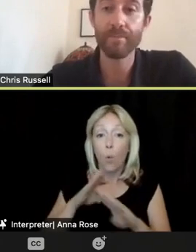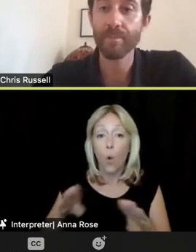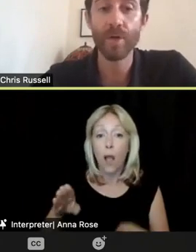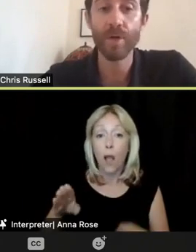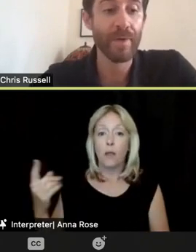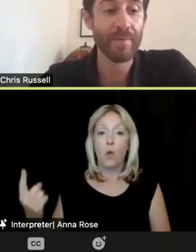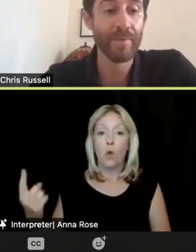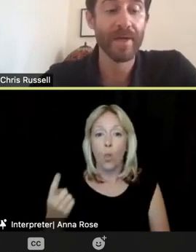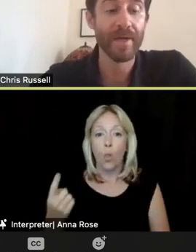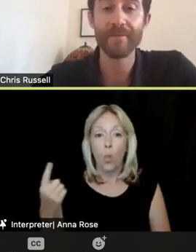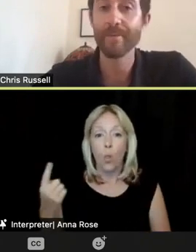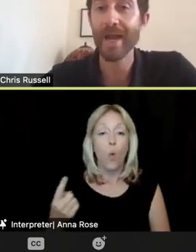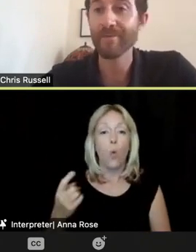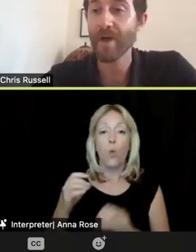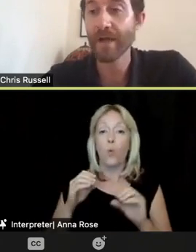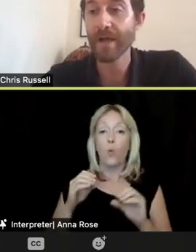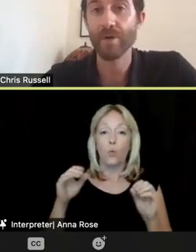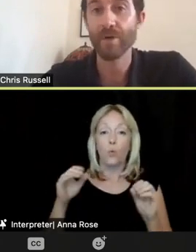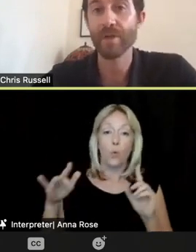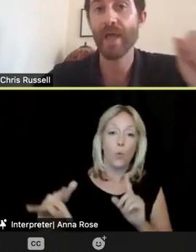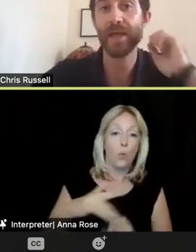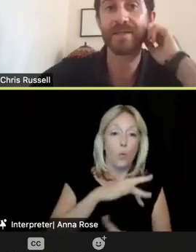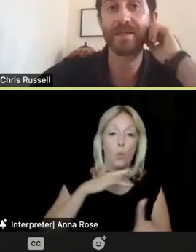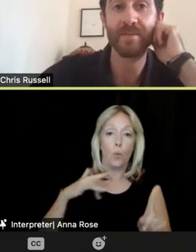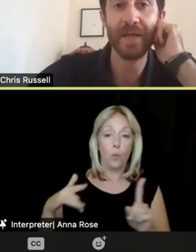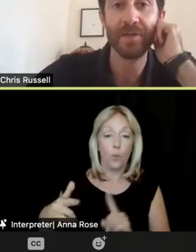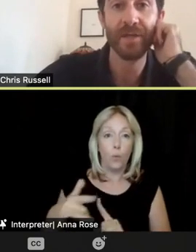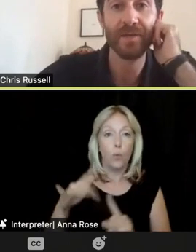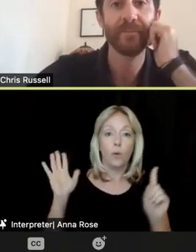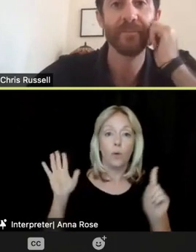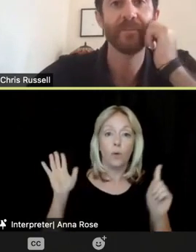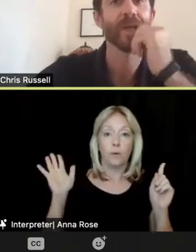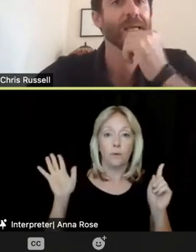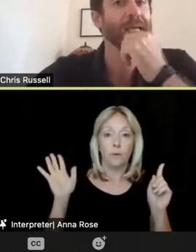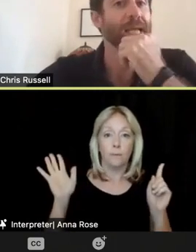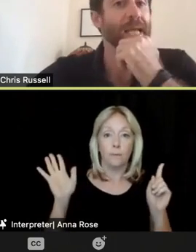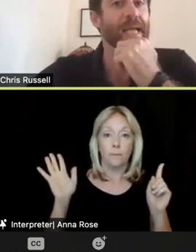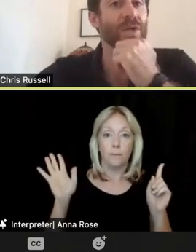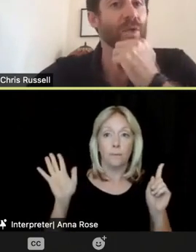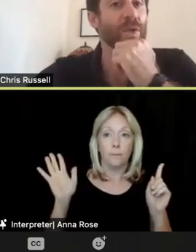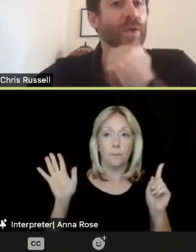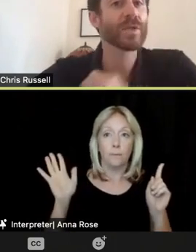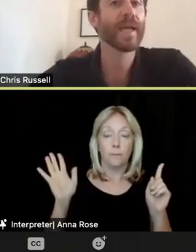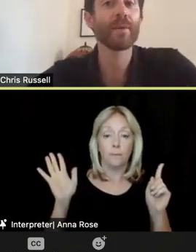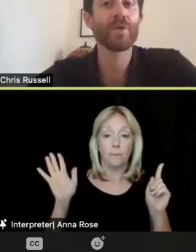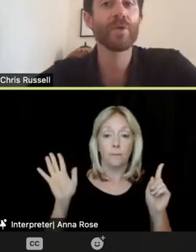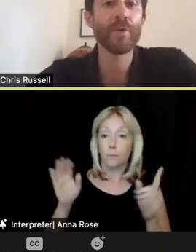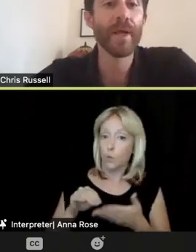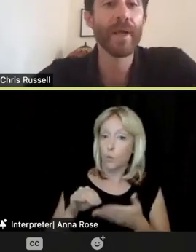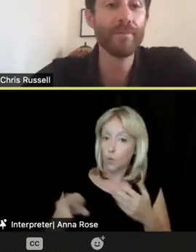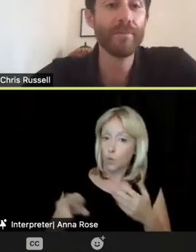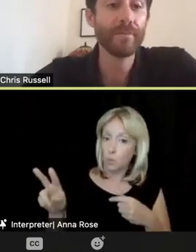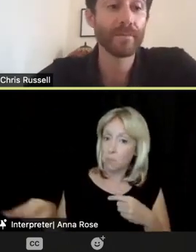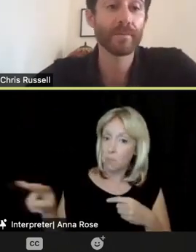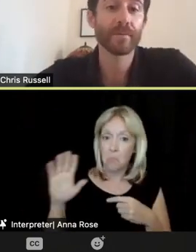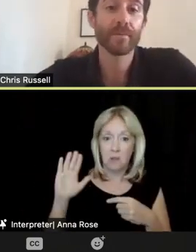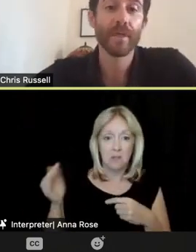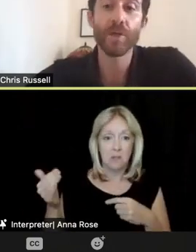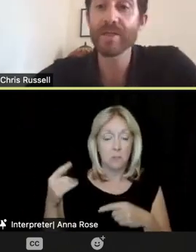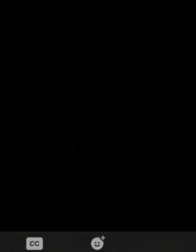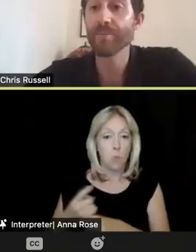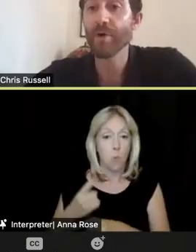the representative from Dynavox or the AAC specialist. And the student looks like an appropriate